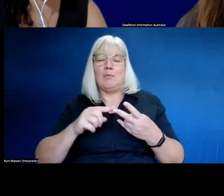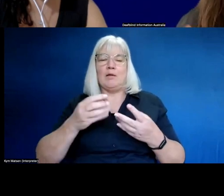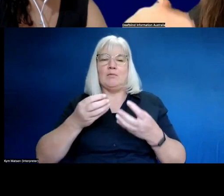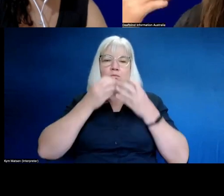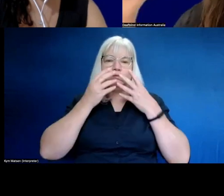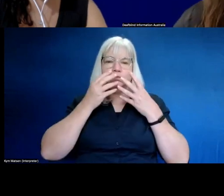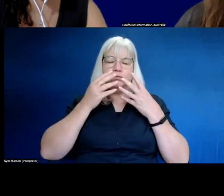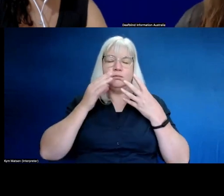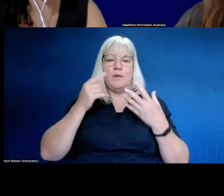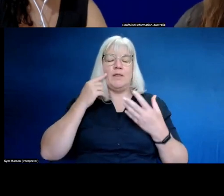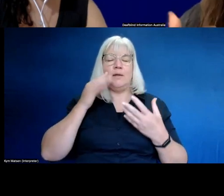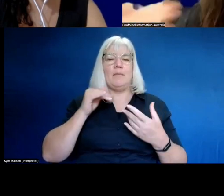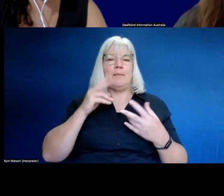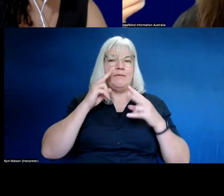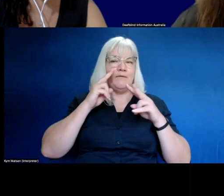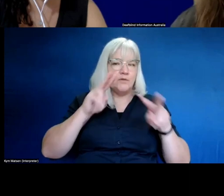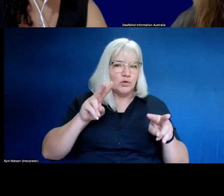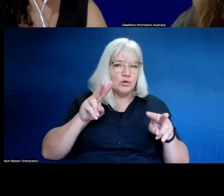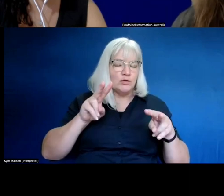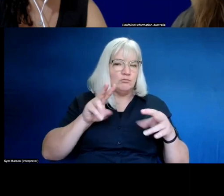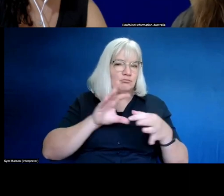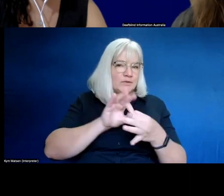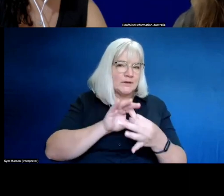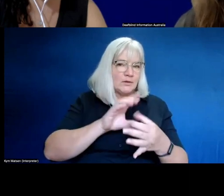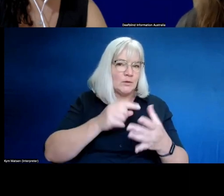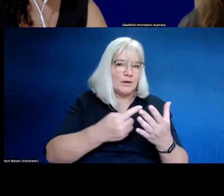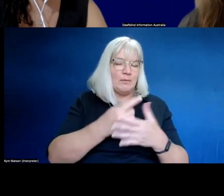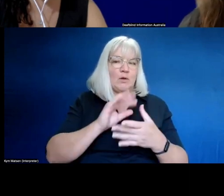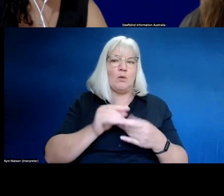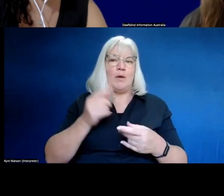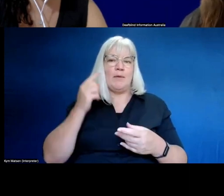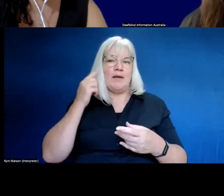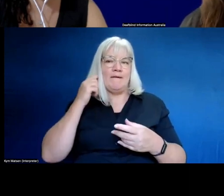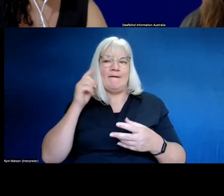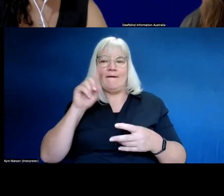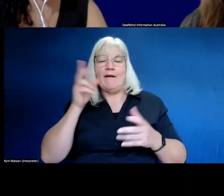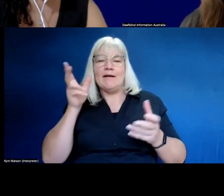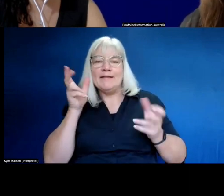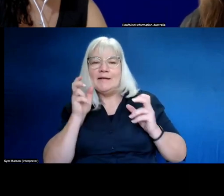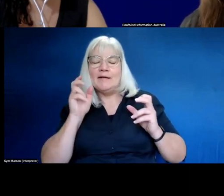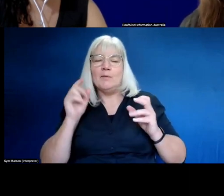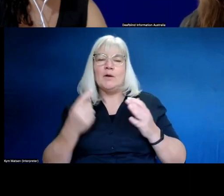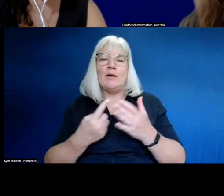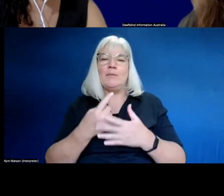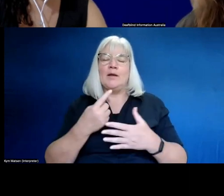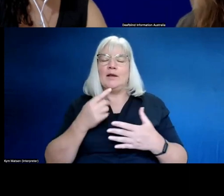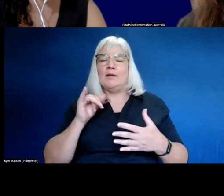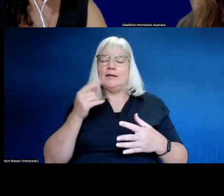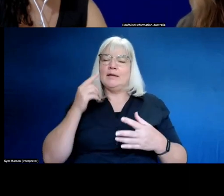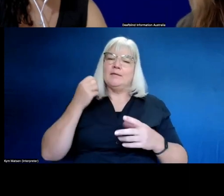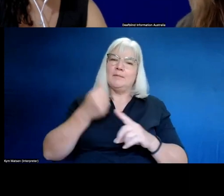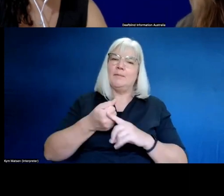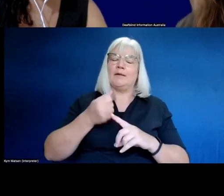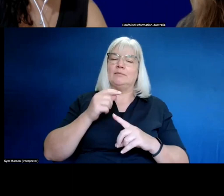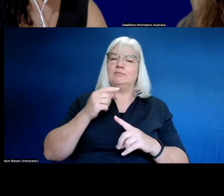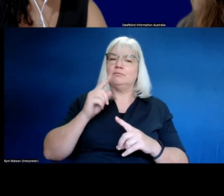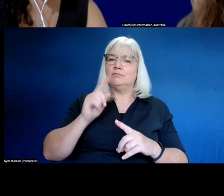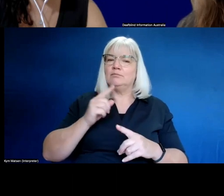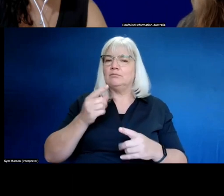playing a role in this? Could the lack of hearing be playing a role in what we're seeing?